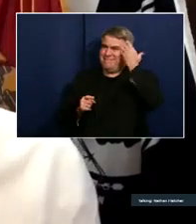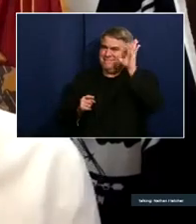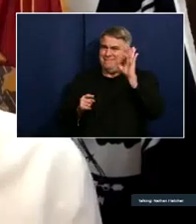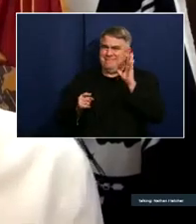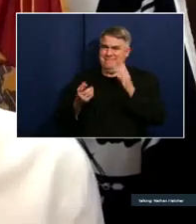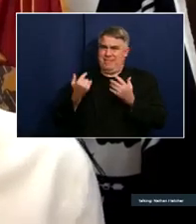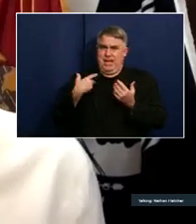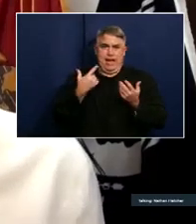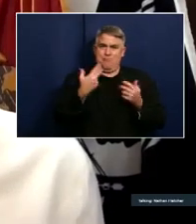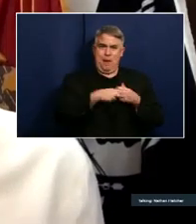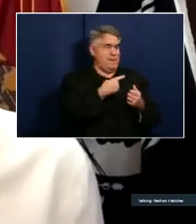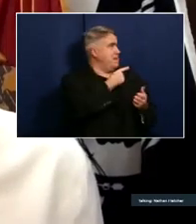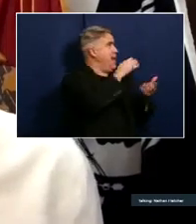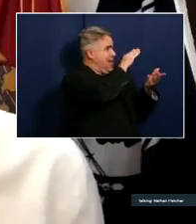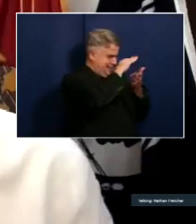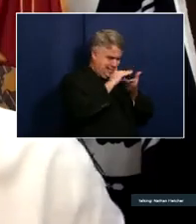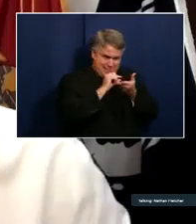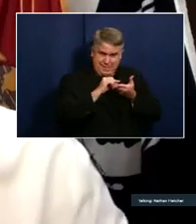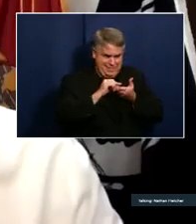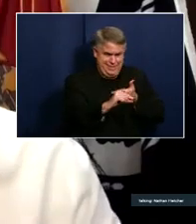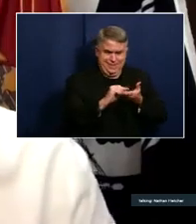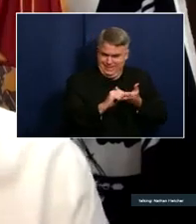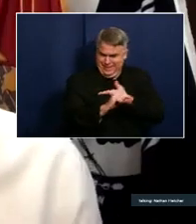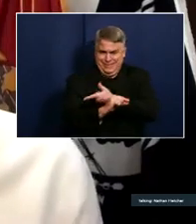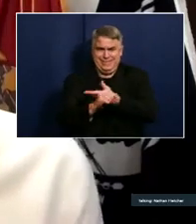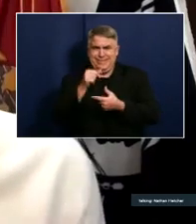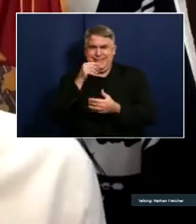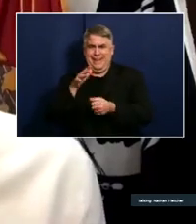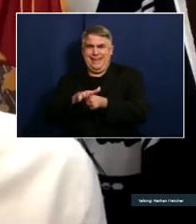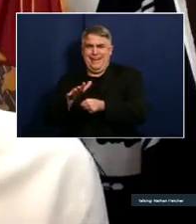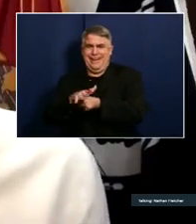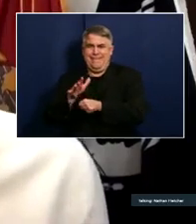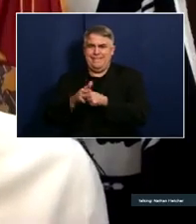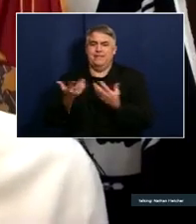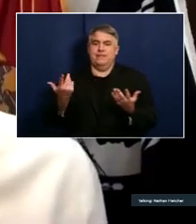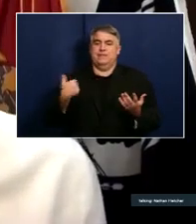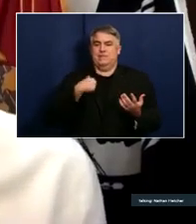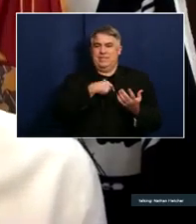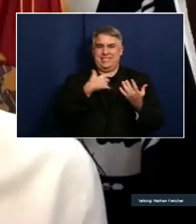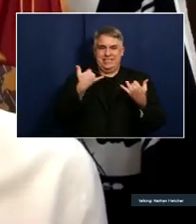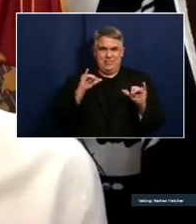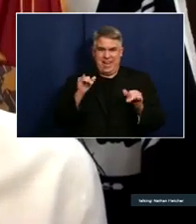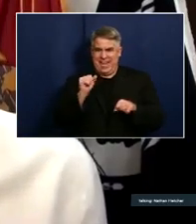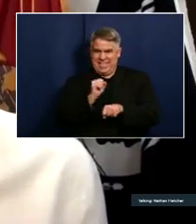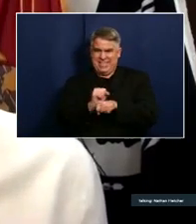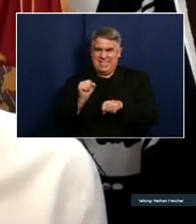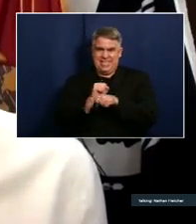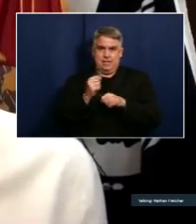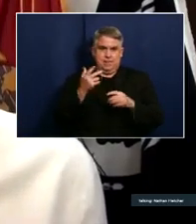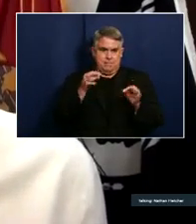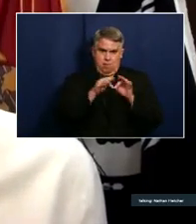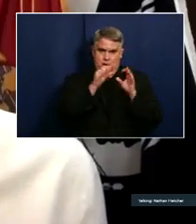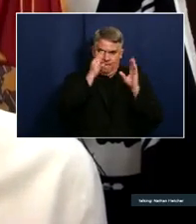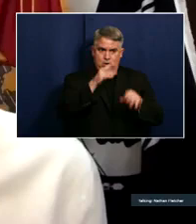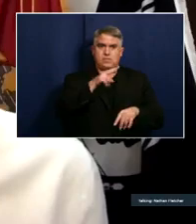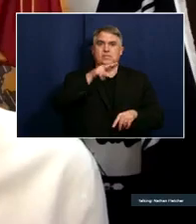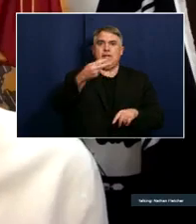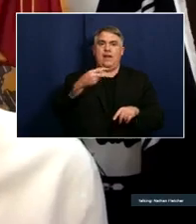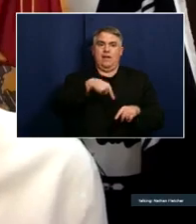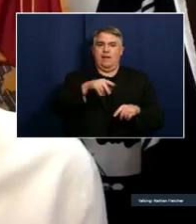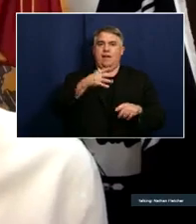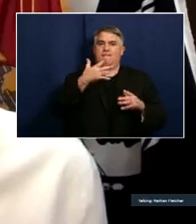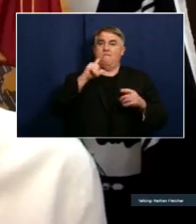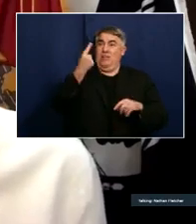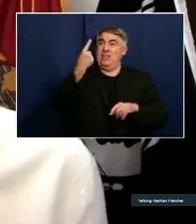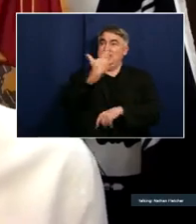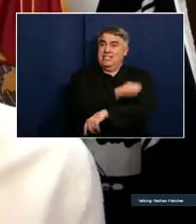seniors will fill them. And then we obviously are in a wave of second appointments. So we're excited about where we're going and what we're doing, but we wanted to give you